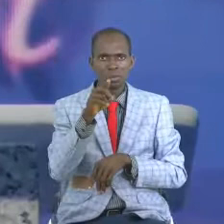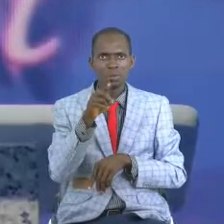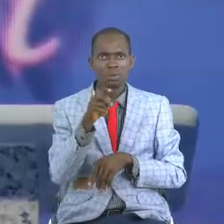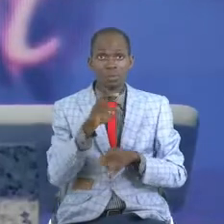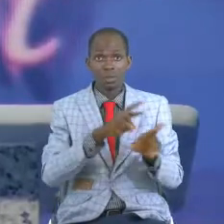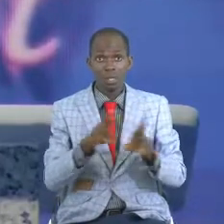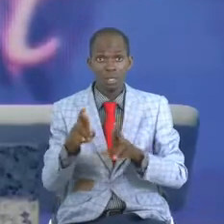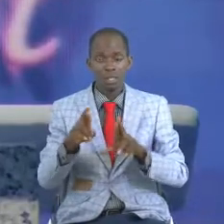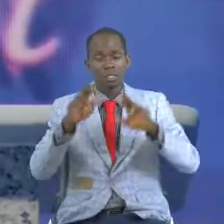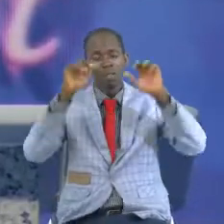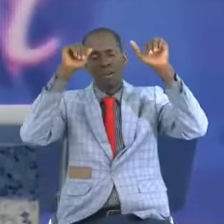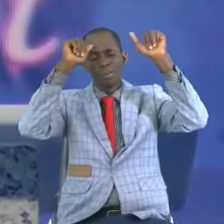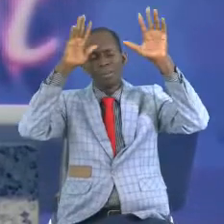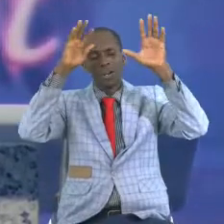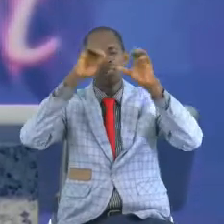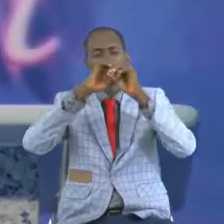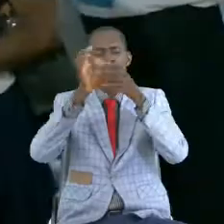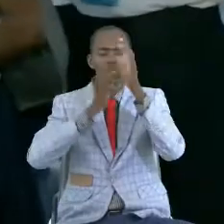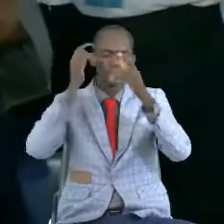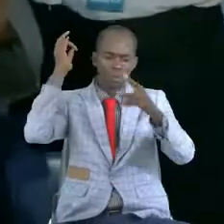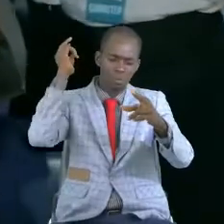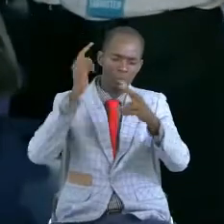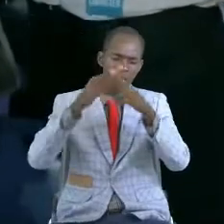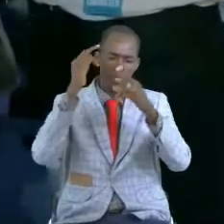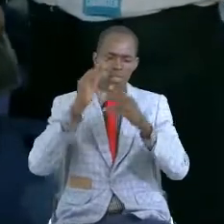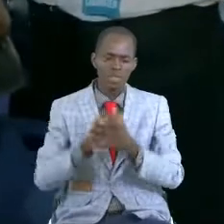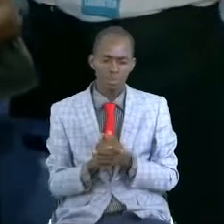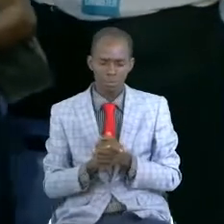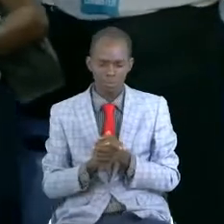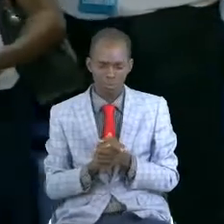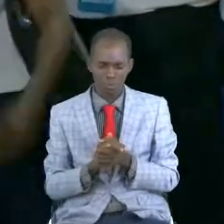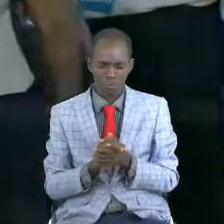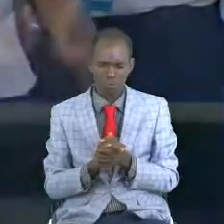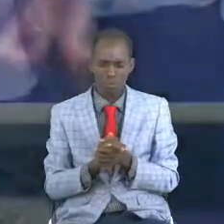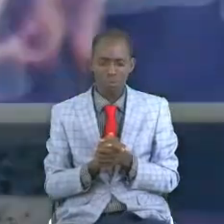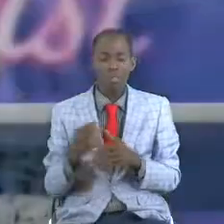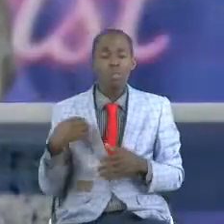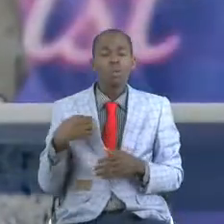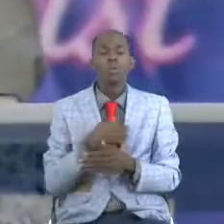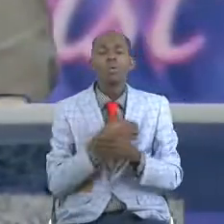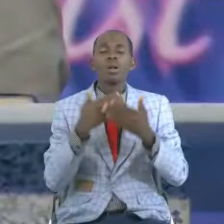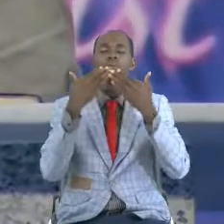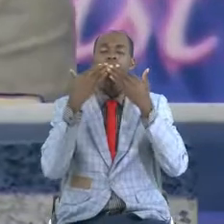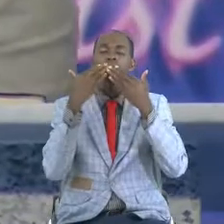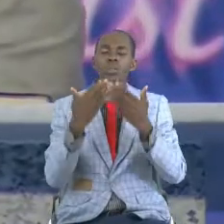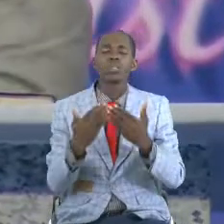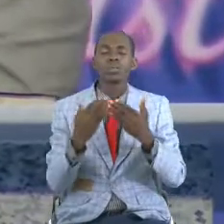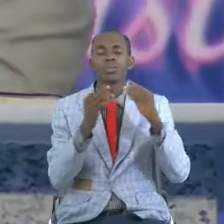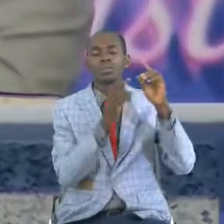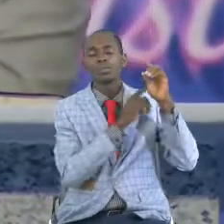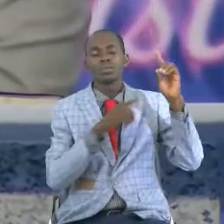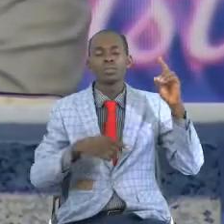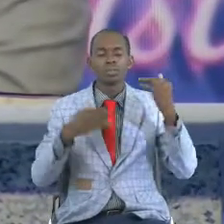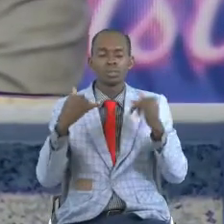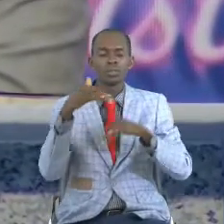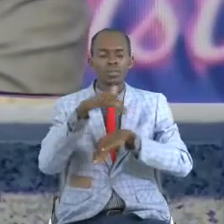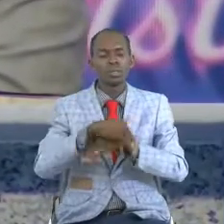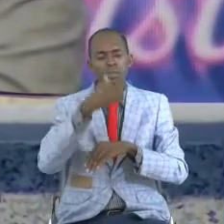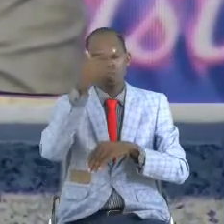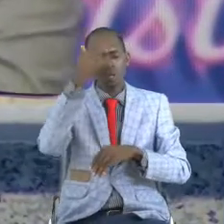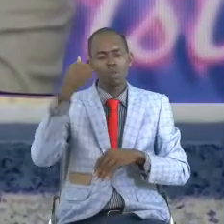in Jesus' name, we thank you tonight because we have faith in